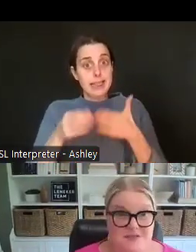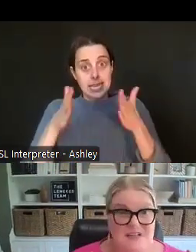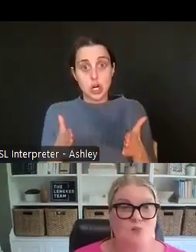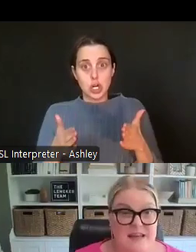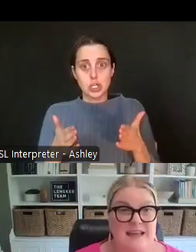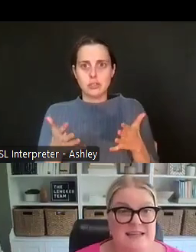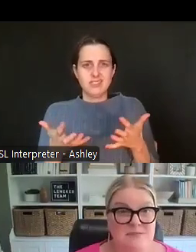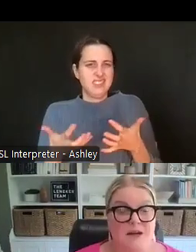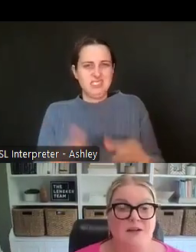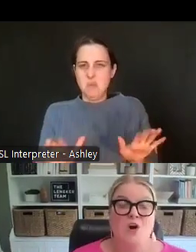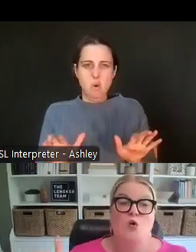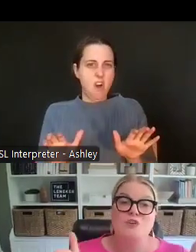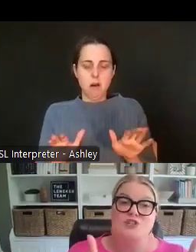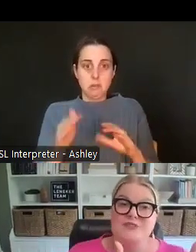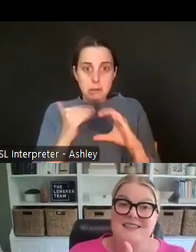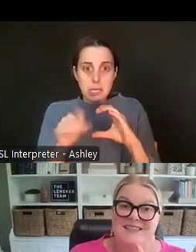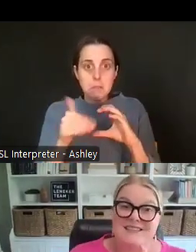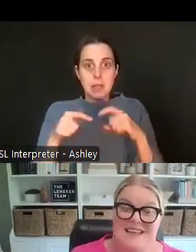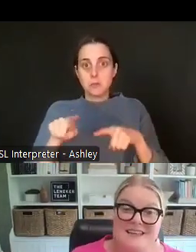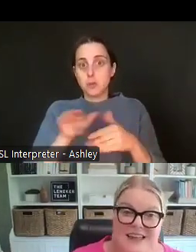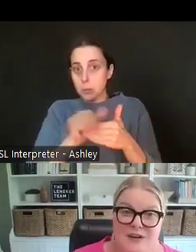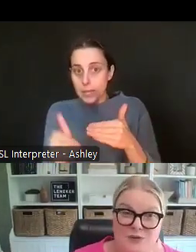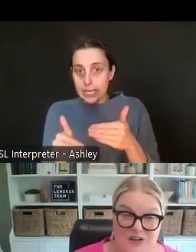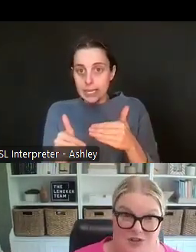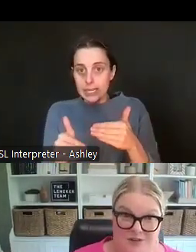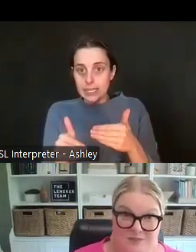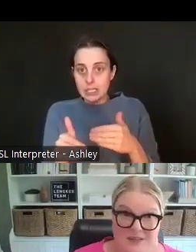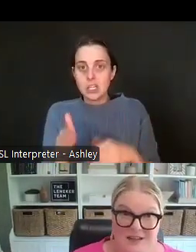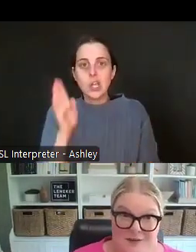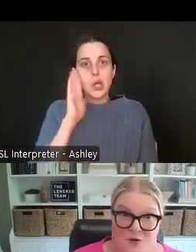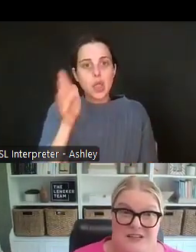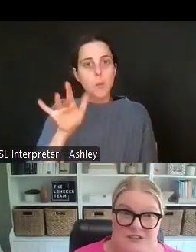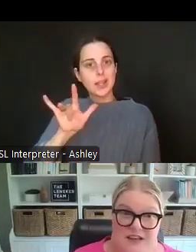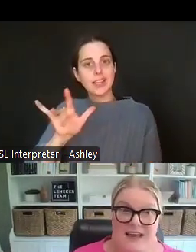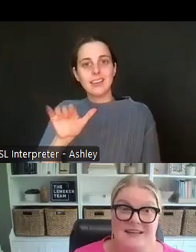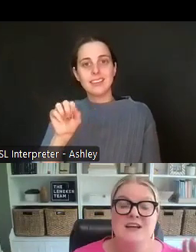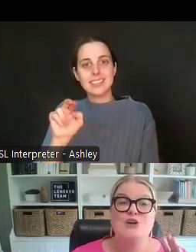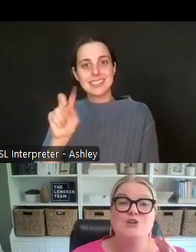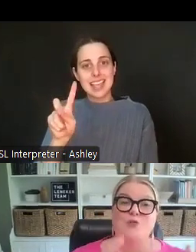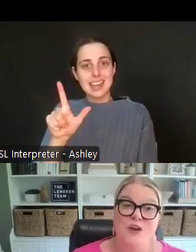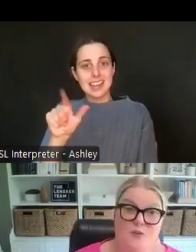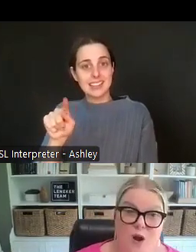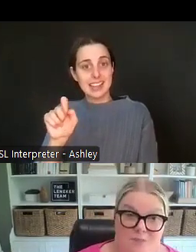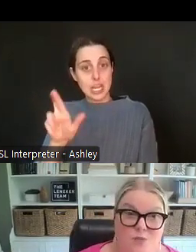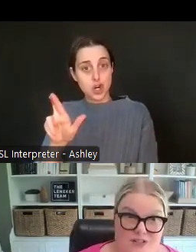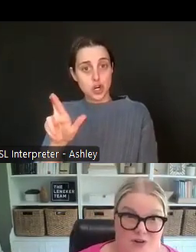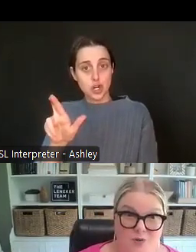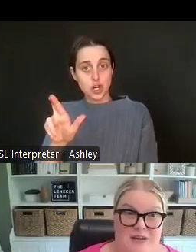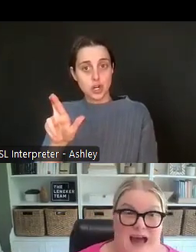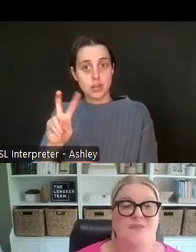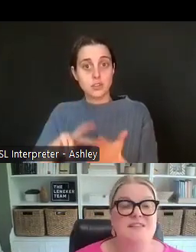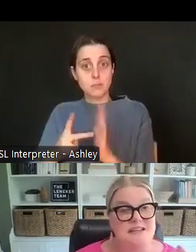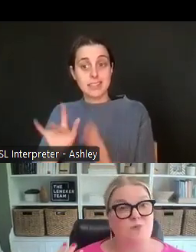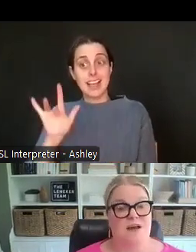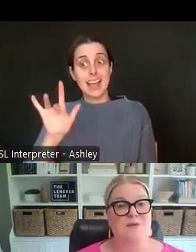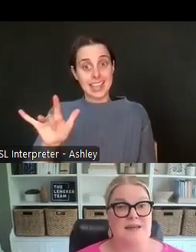that evening, weekend email was using the send later feature. Have folks ever done that? So there the problem was though,